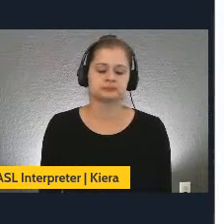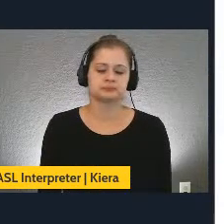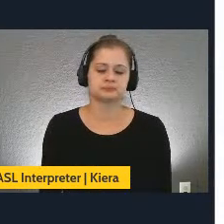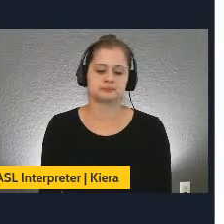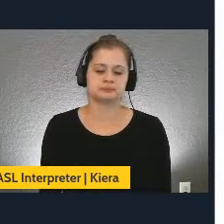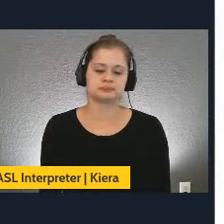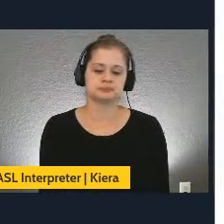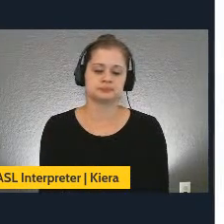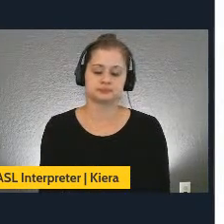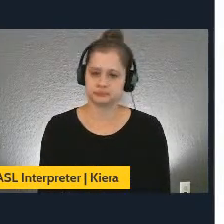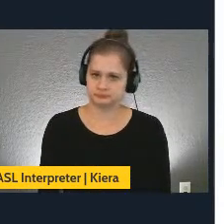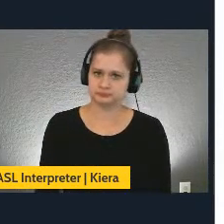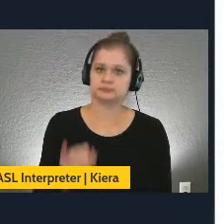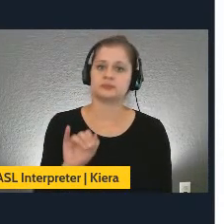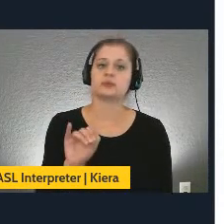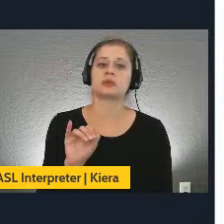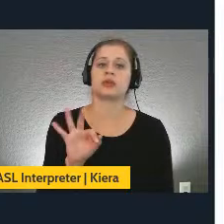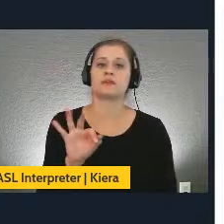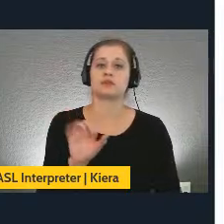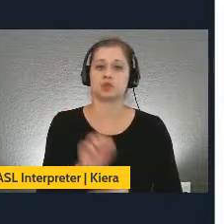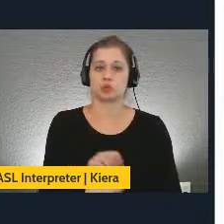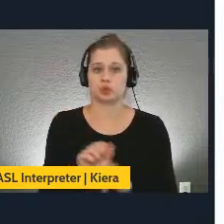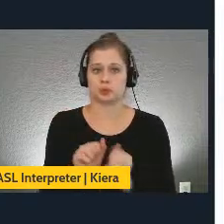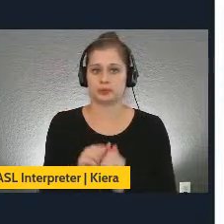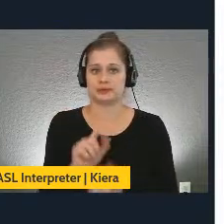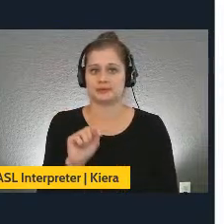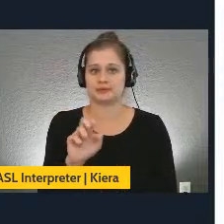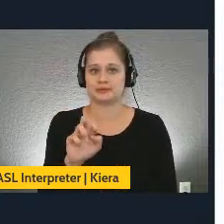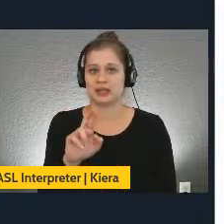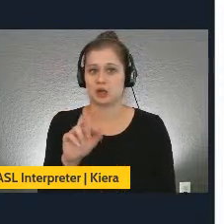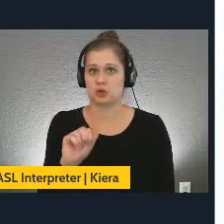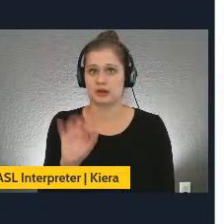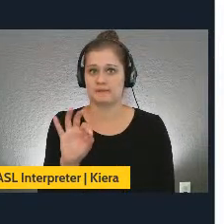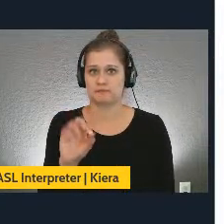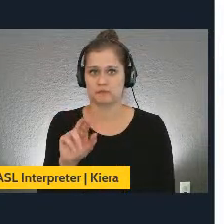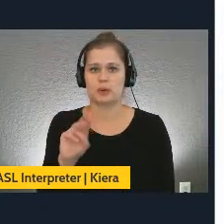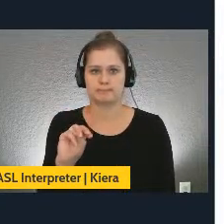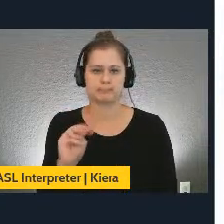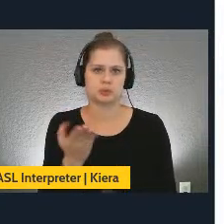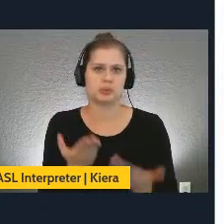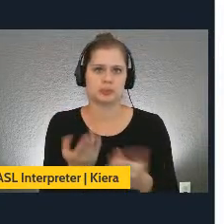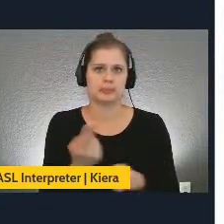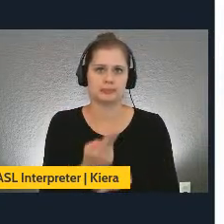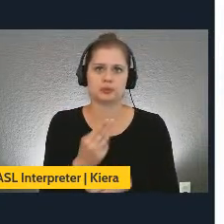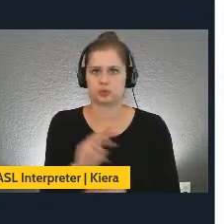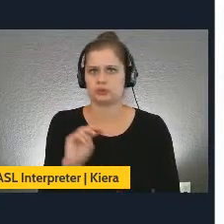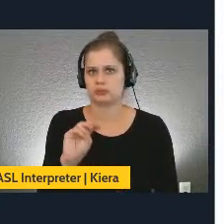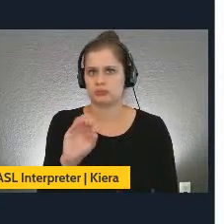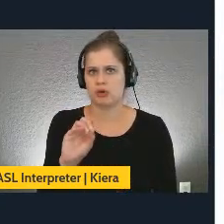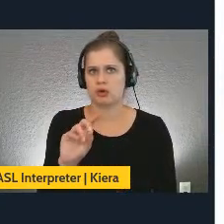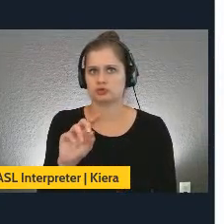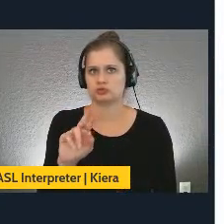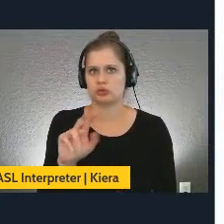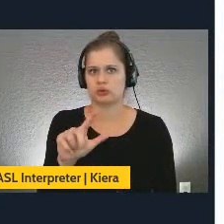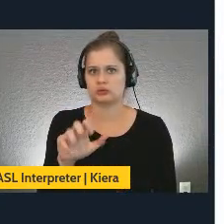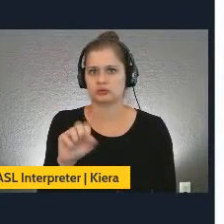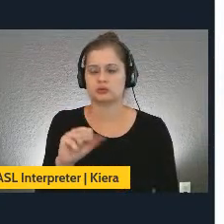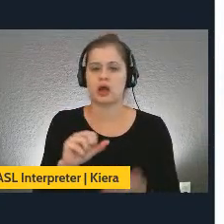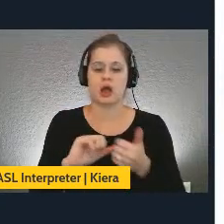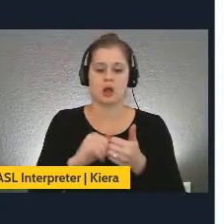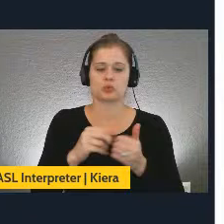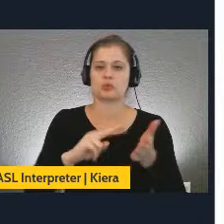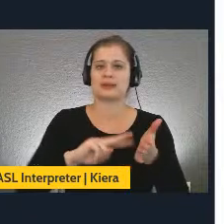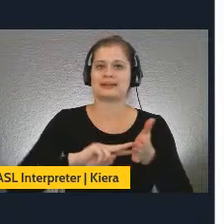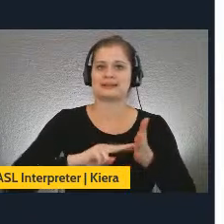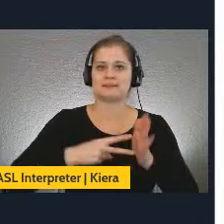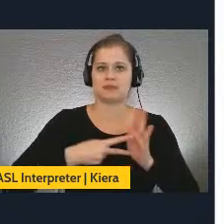And if you work with Terraform, you use Terraform modules most likely. It's the way of defining a construct basically